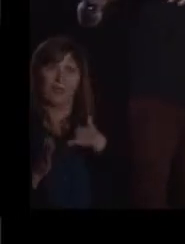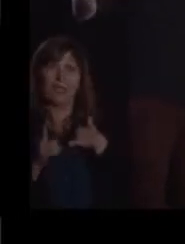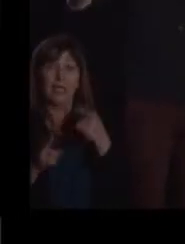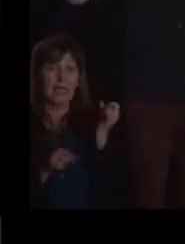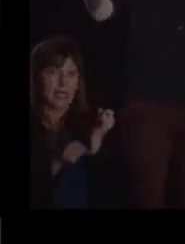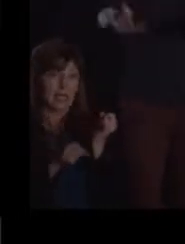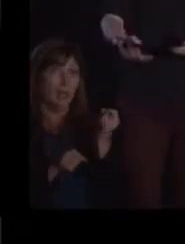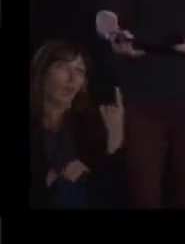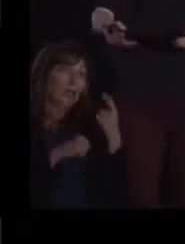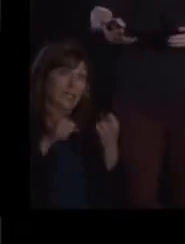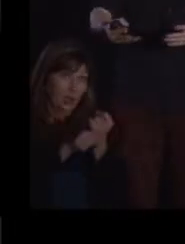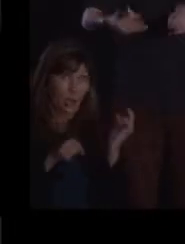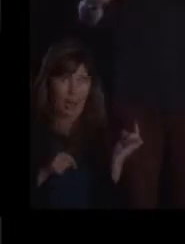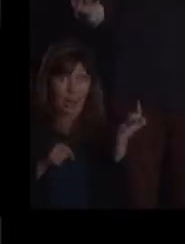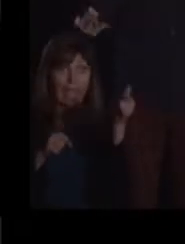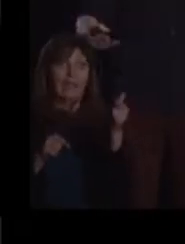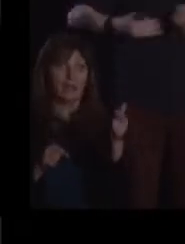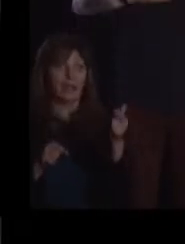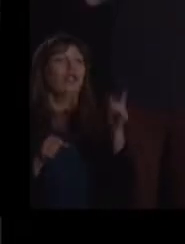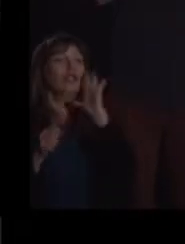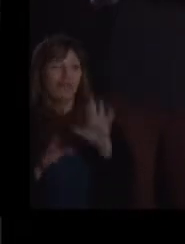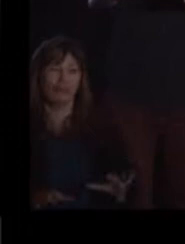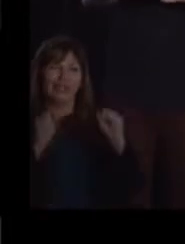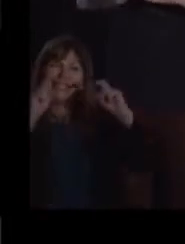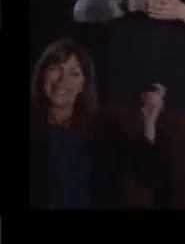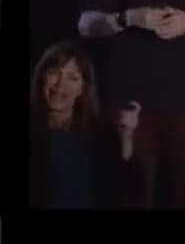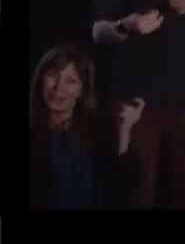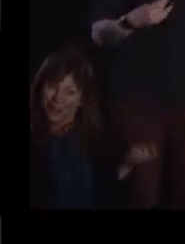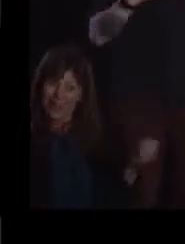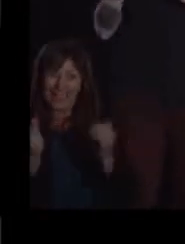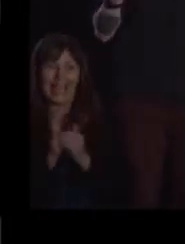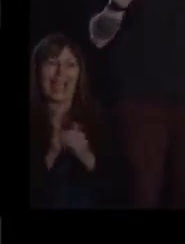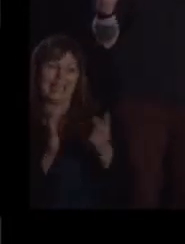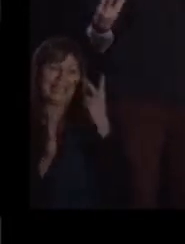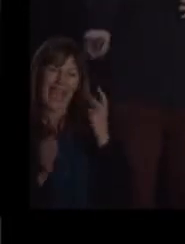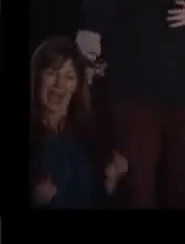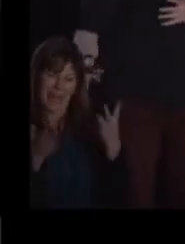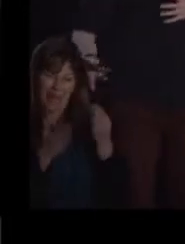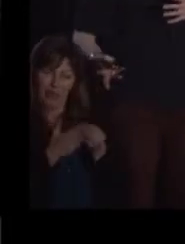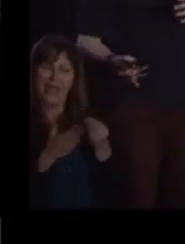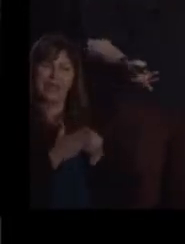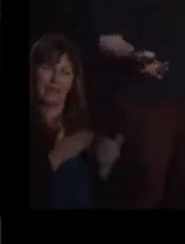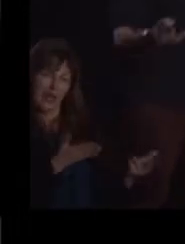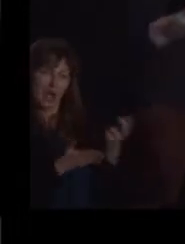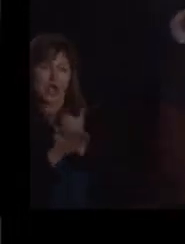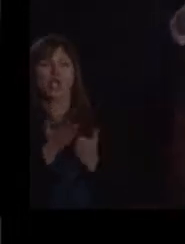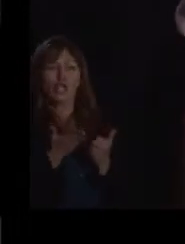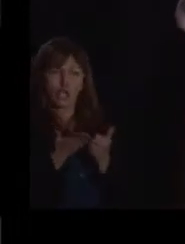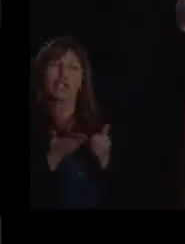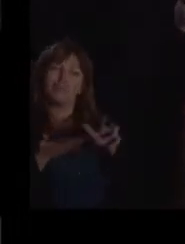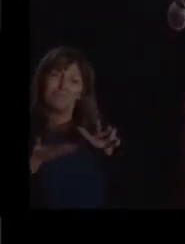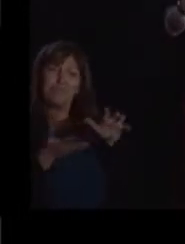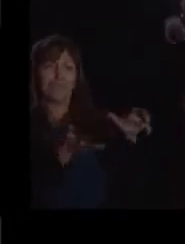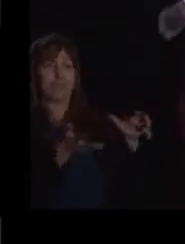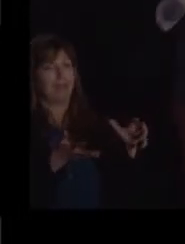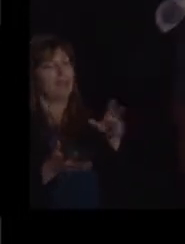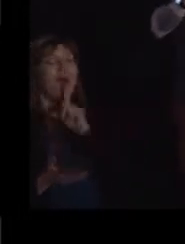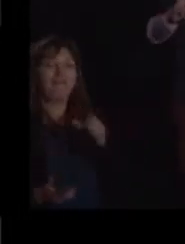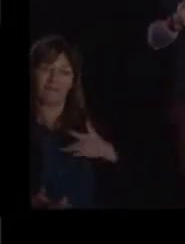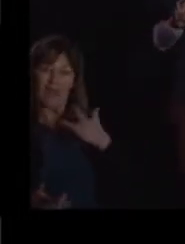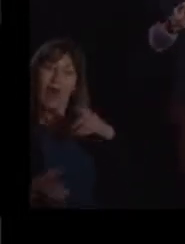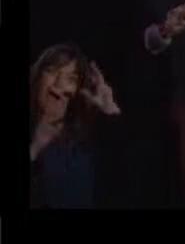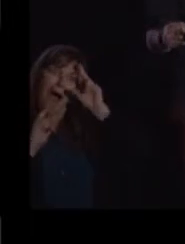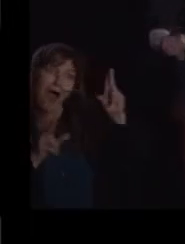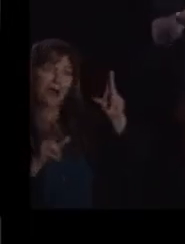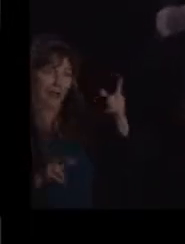year later to celebrate what happened, celebrate the amount of money that was raised, celebrate what actually happened with the project, which was, again, a huge honour. And so, oh,